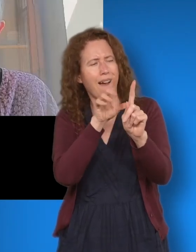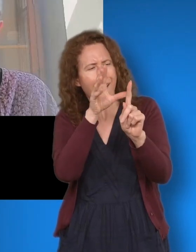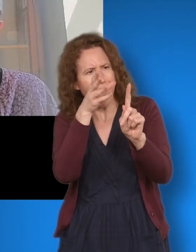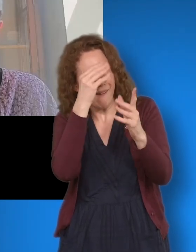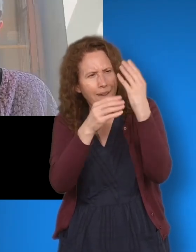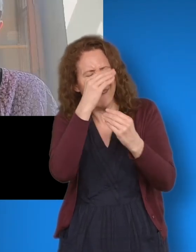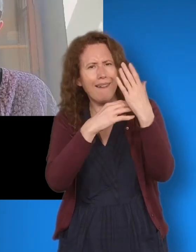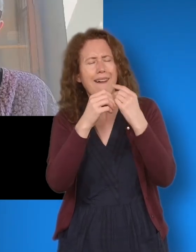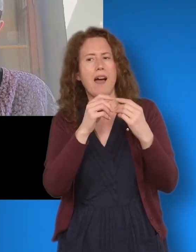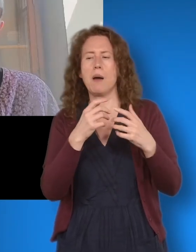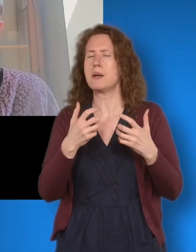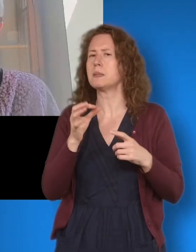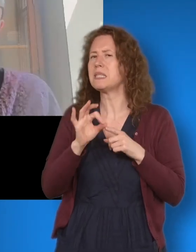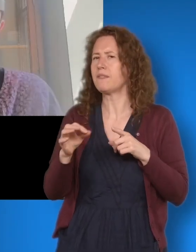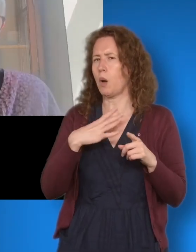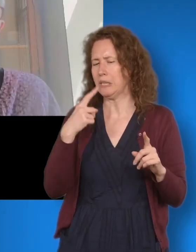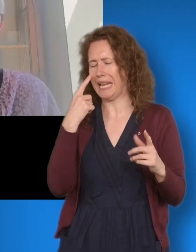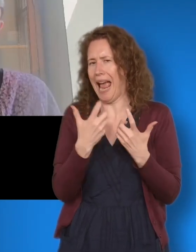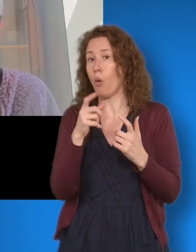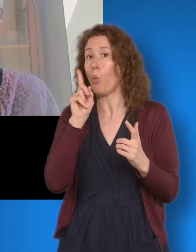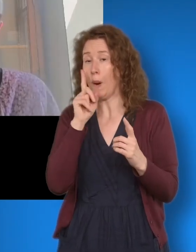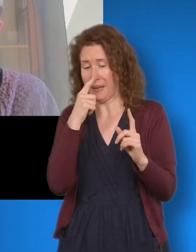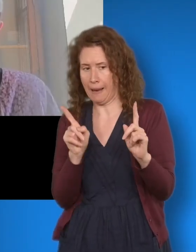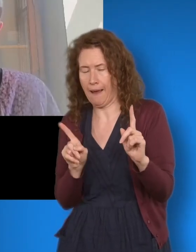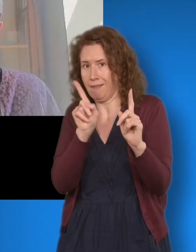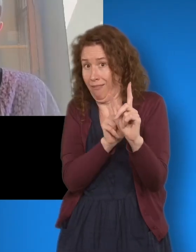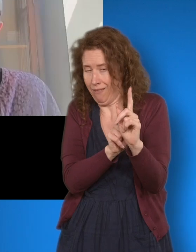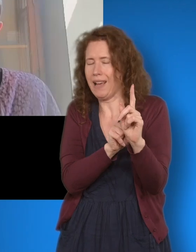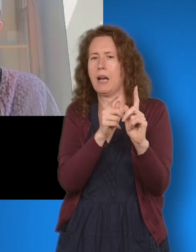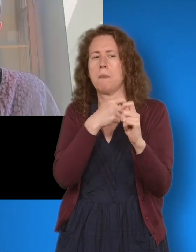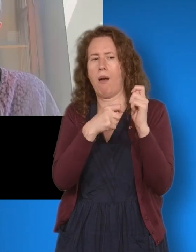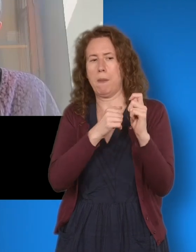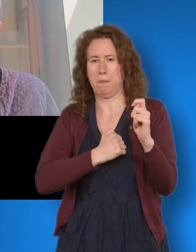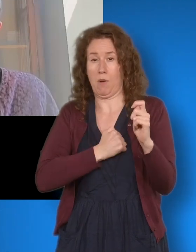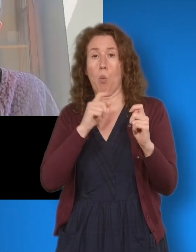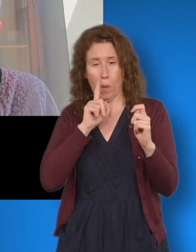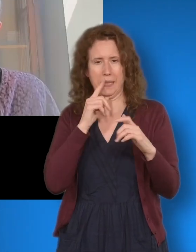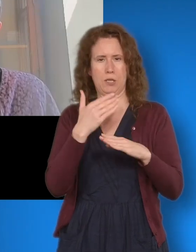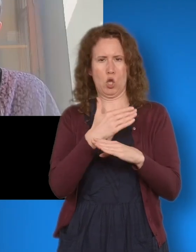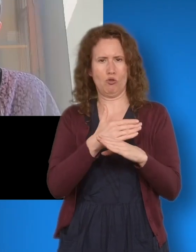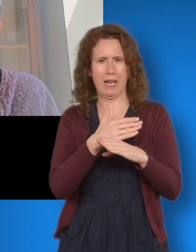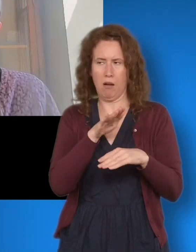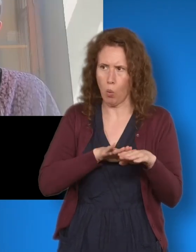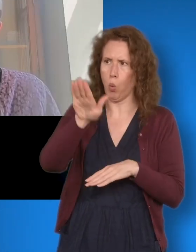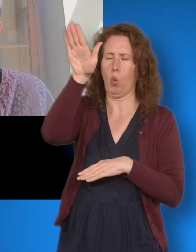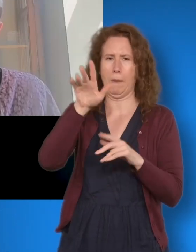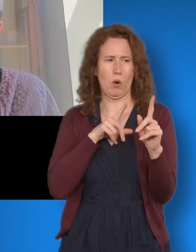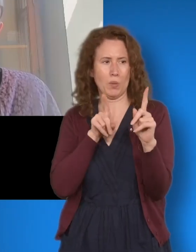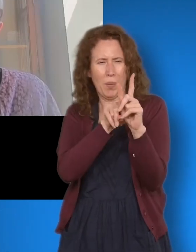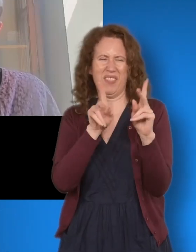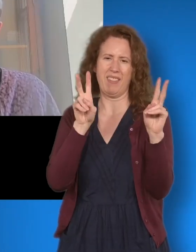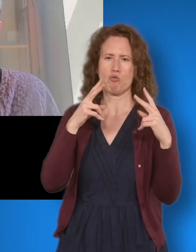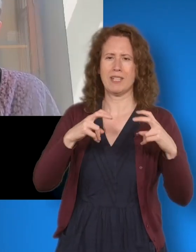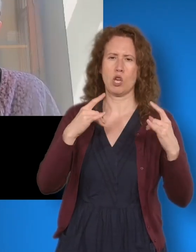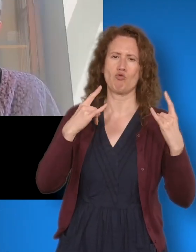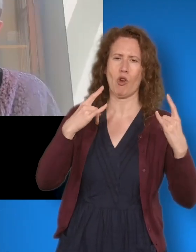at how women can progress their careers by being associated to essentially research rock stars,